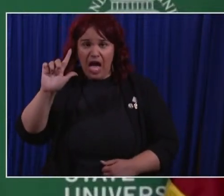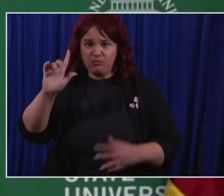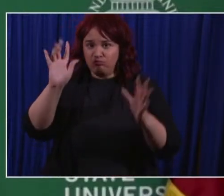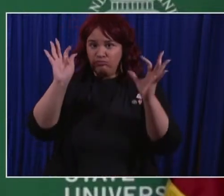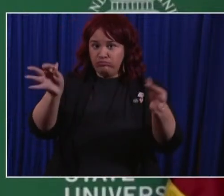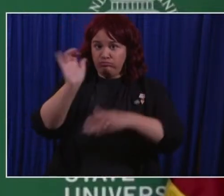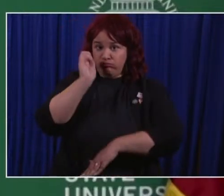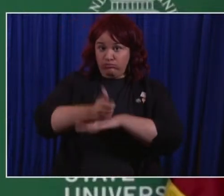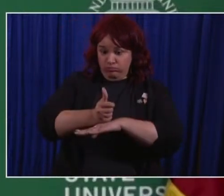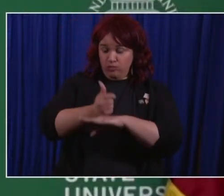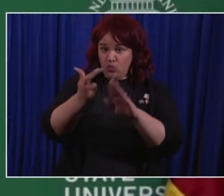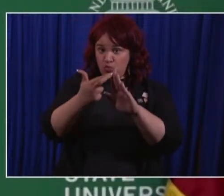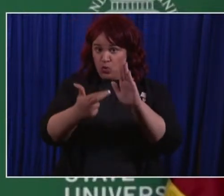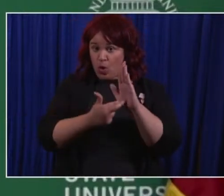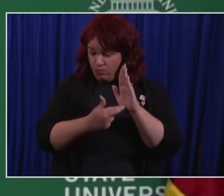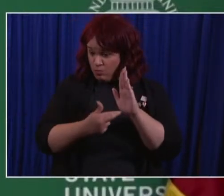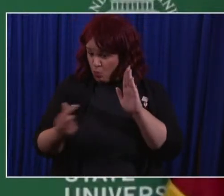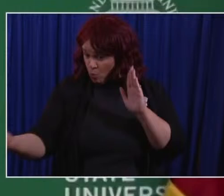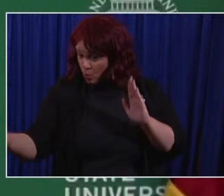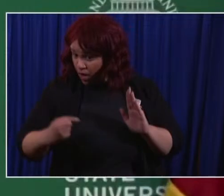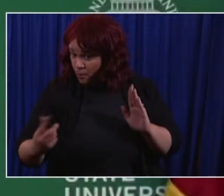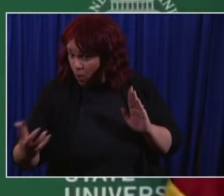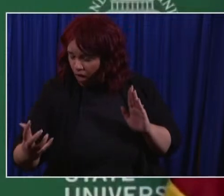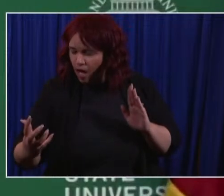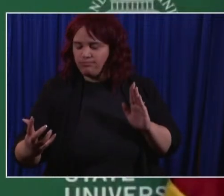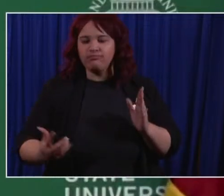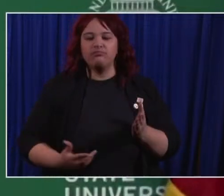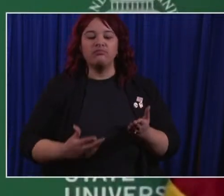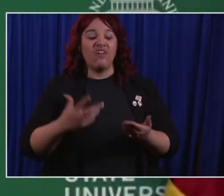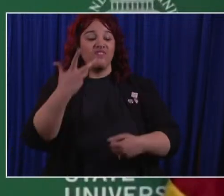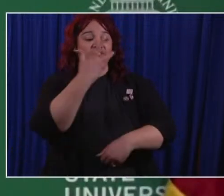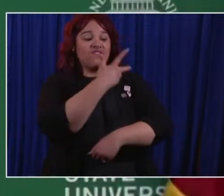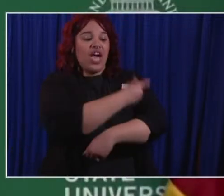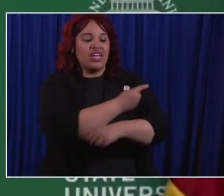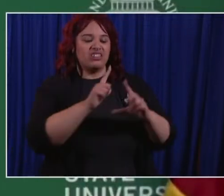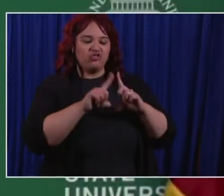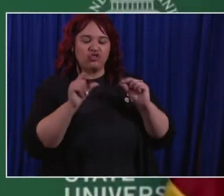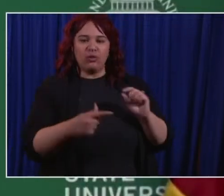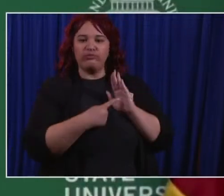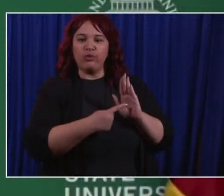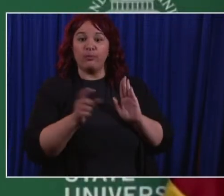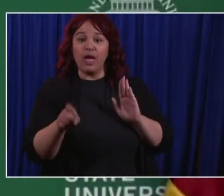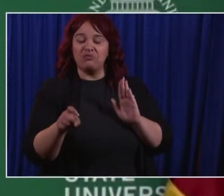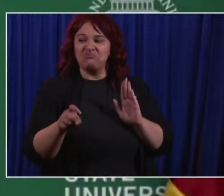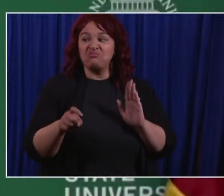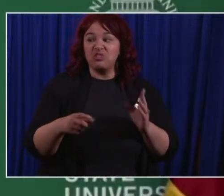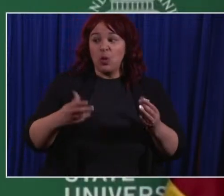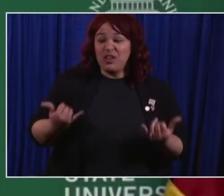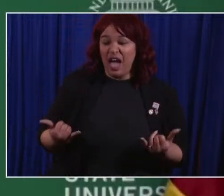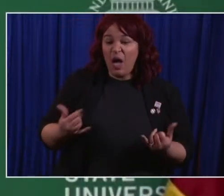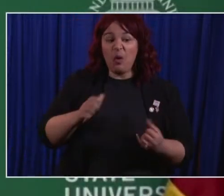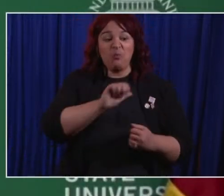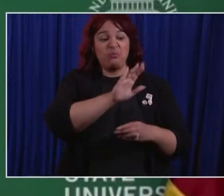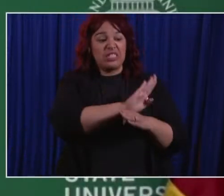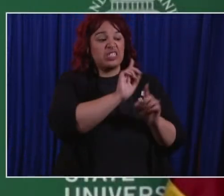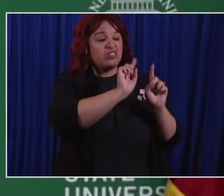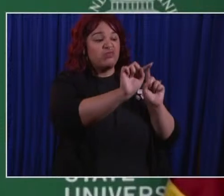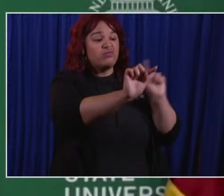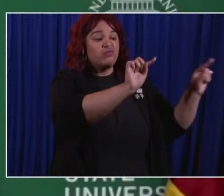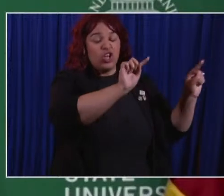you got to show that you've been vaccinated? Well, I think that's, government shouldn't get involved in telling